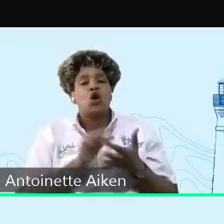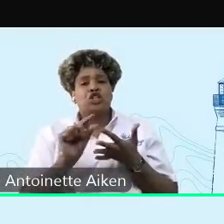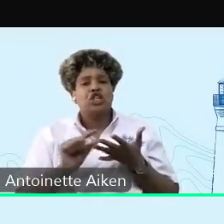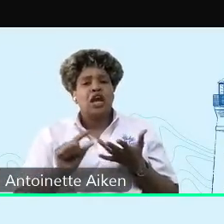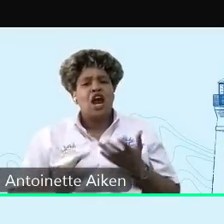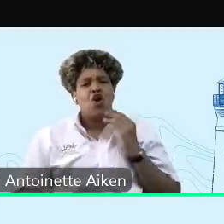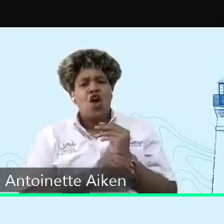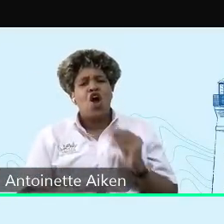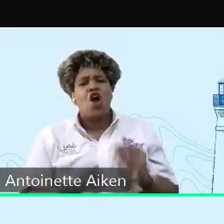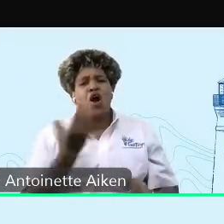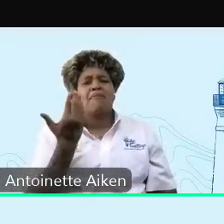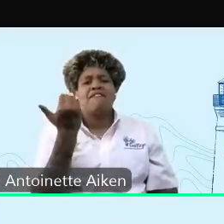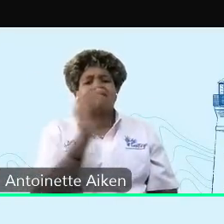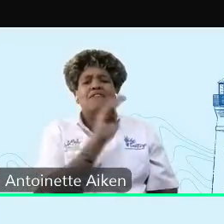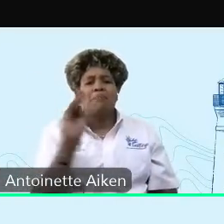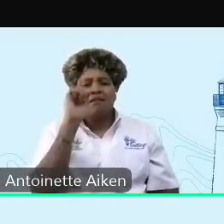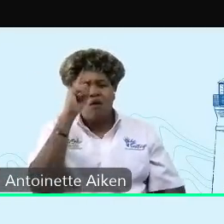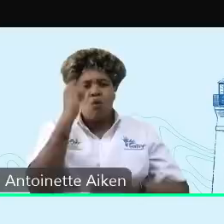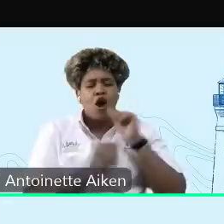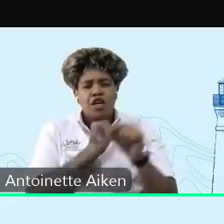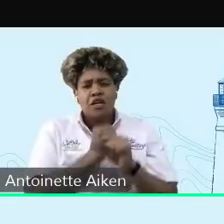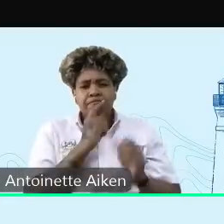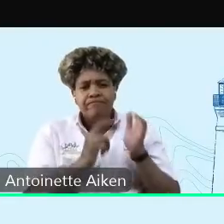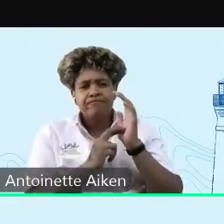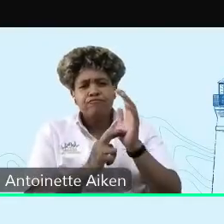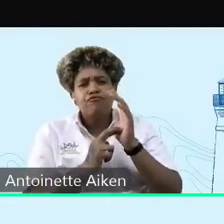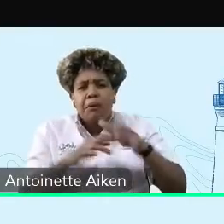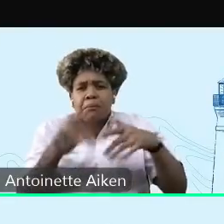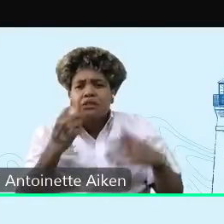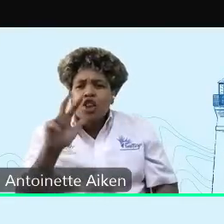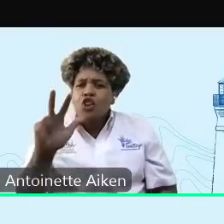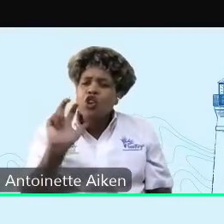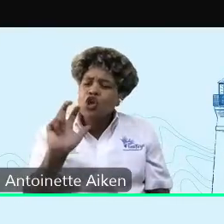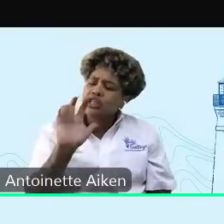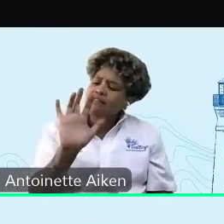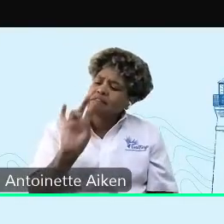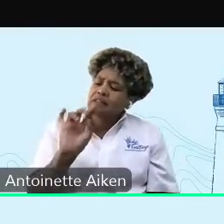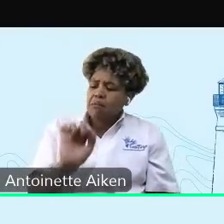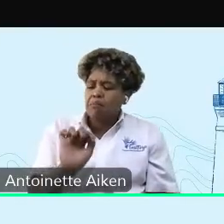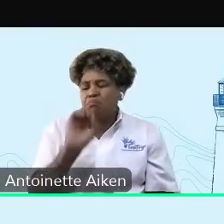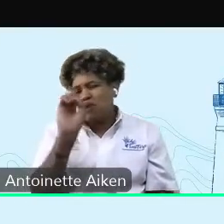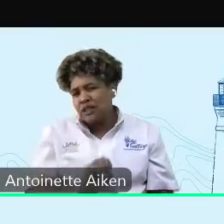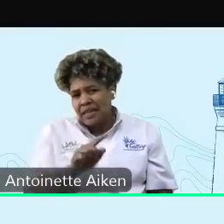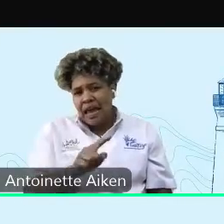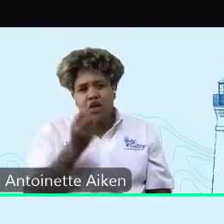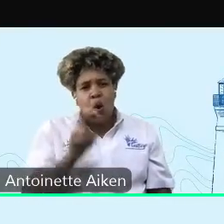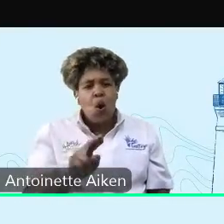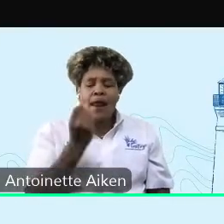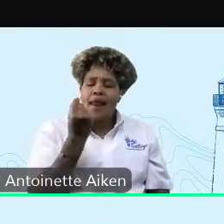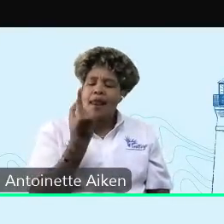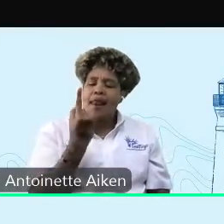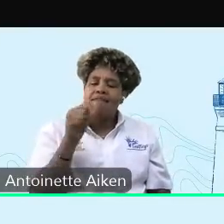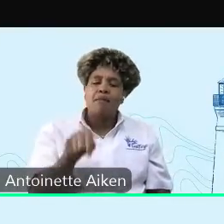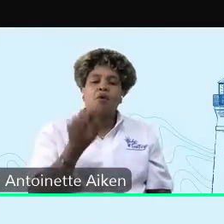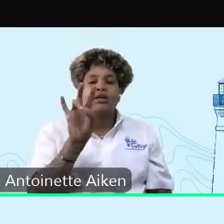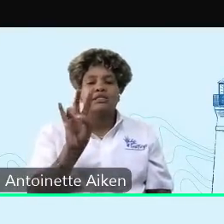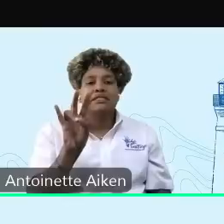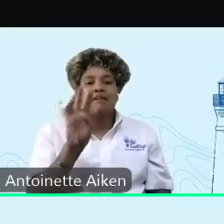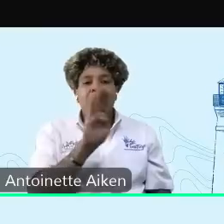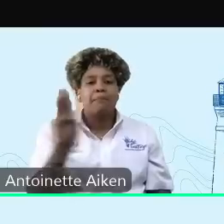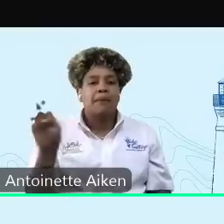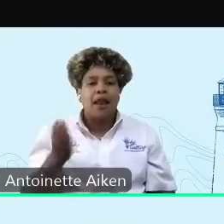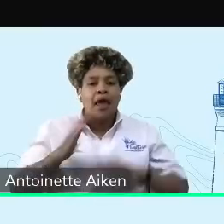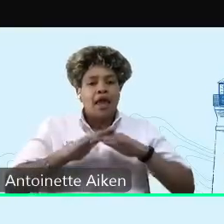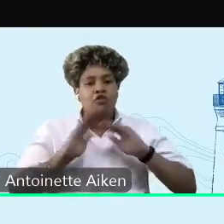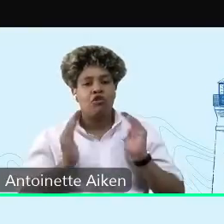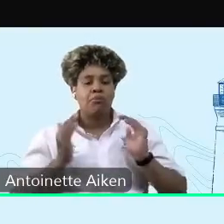was 15 billion for the year, representing a 357% or 11.7 billion increase